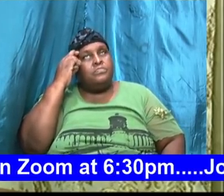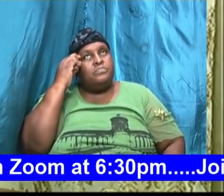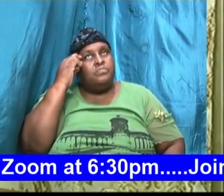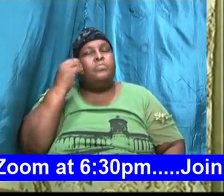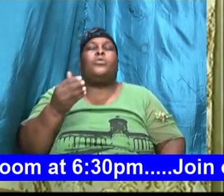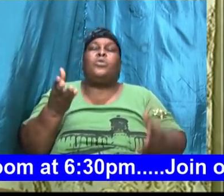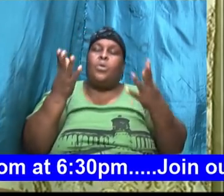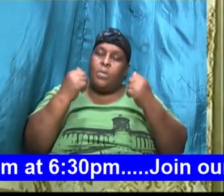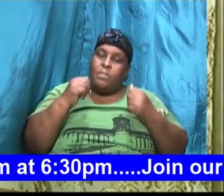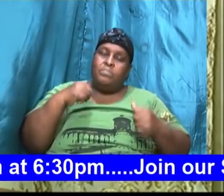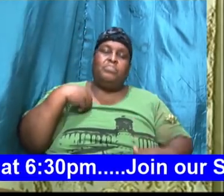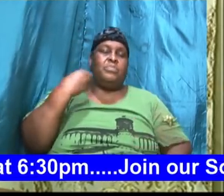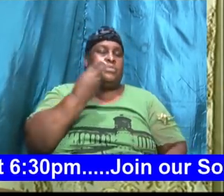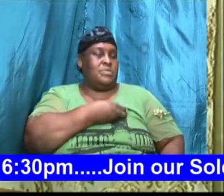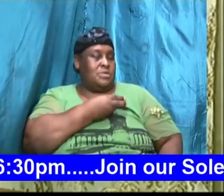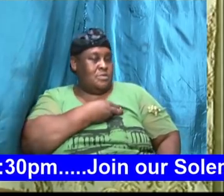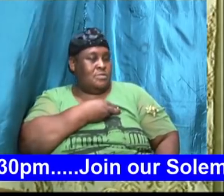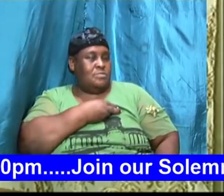us